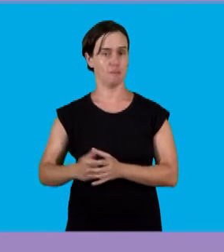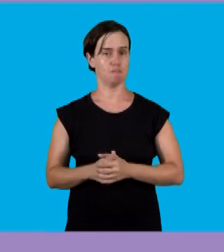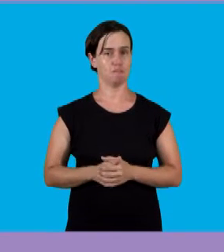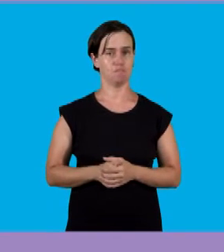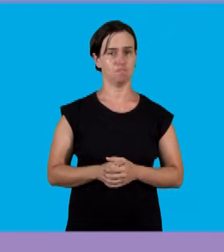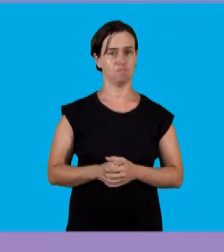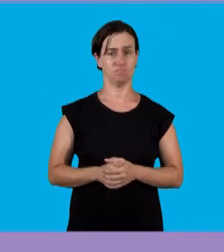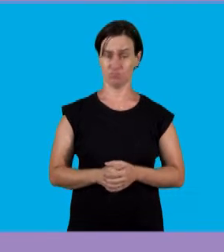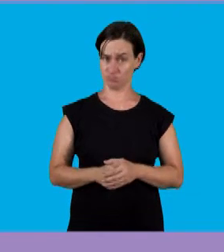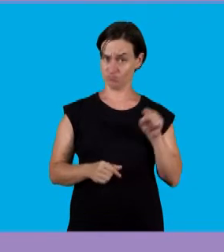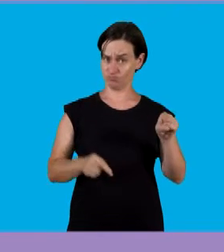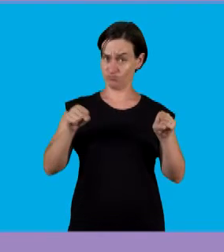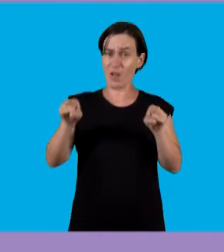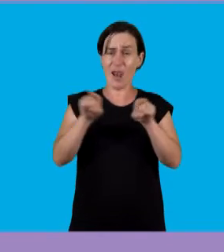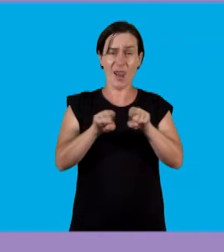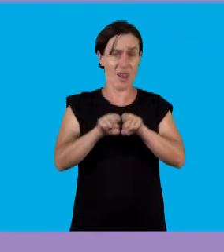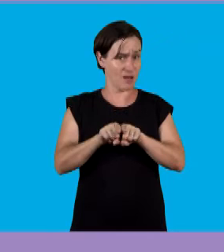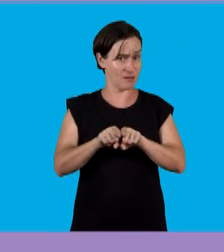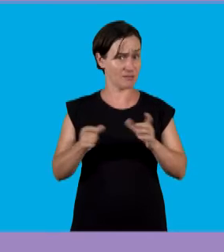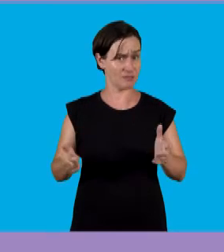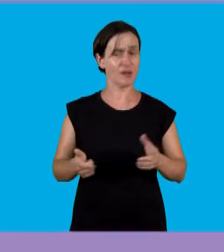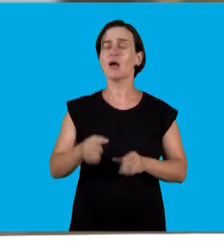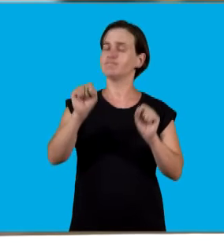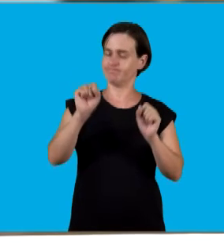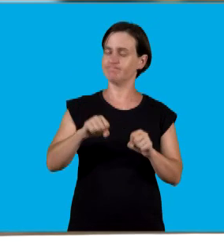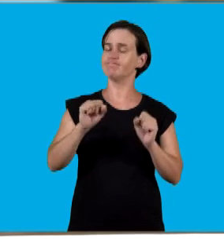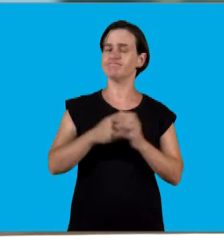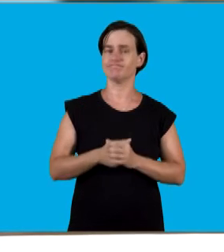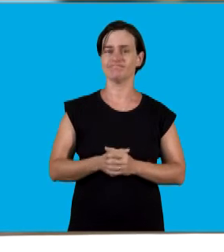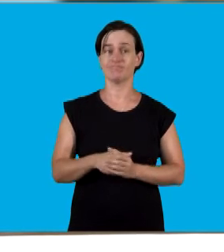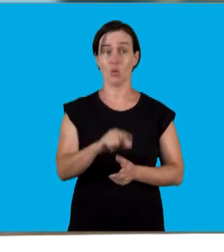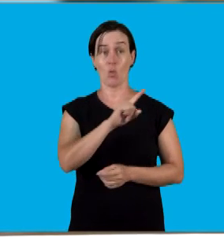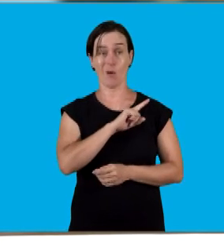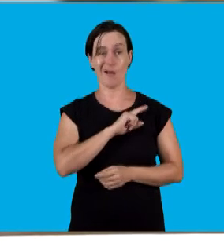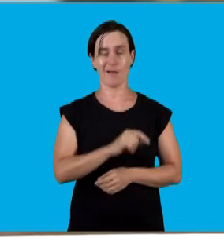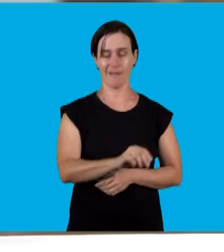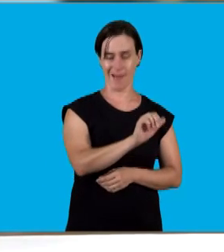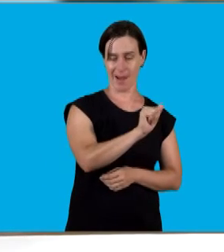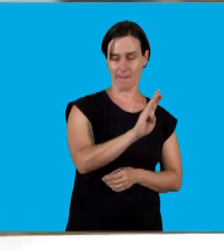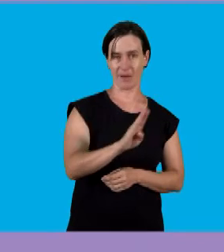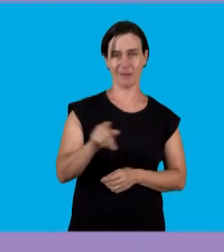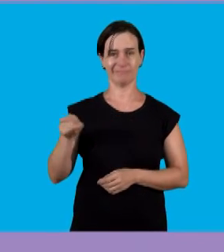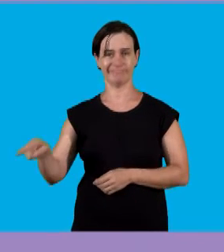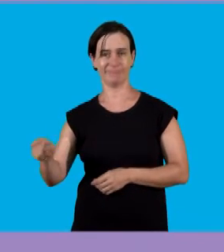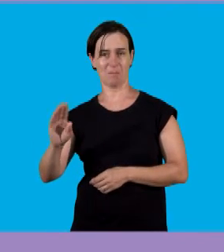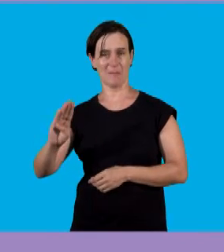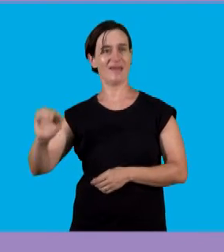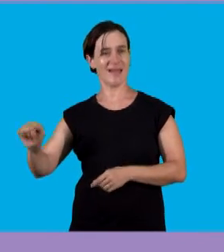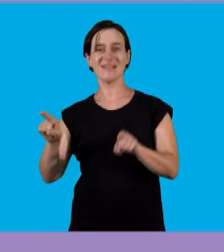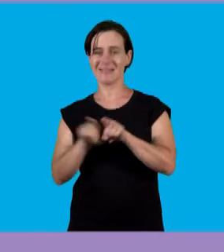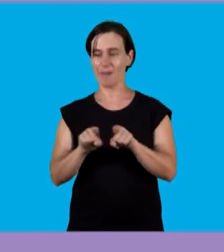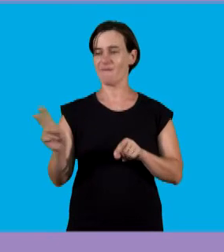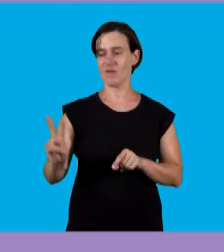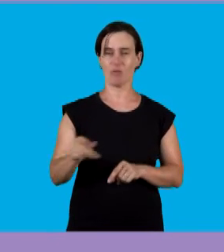a negative 7ba. Are they like terms? Well, yes, they are like terms because they have